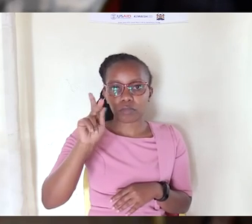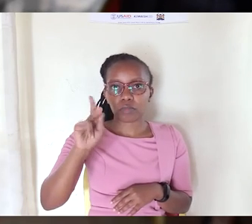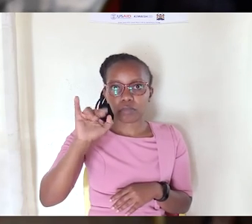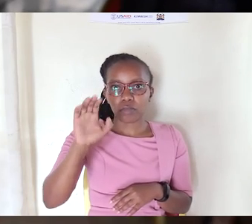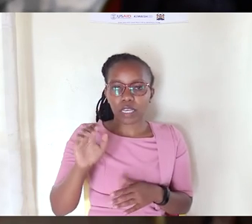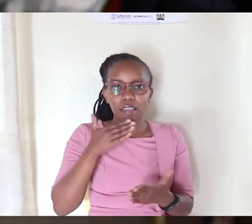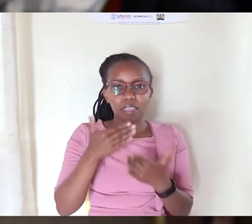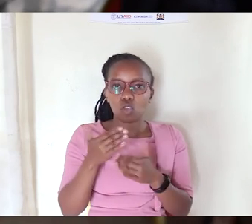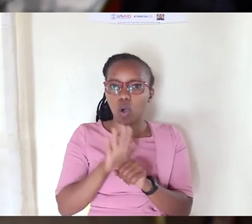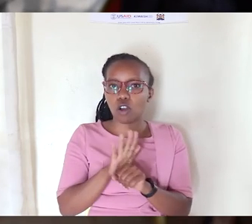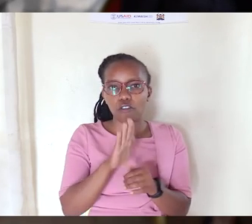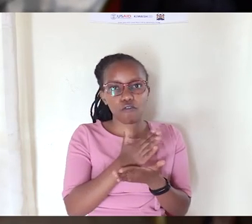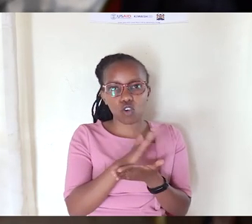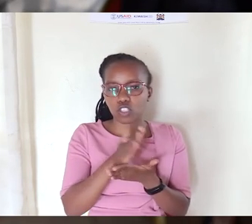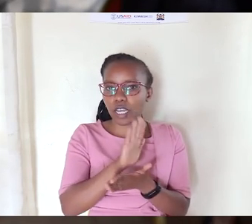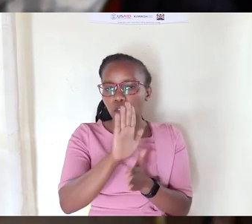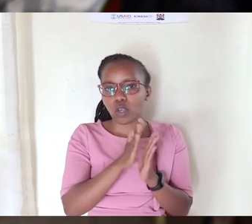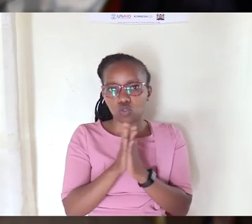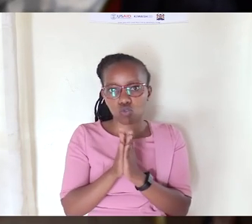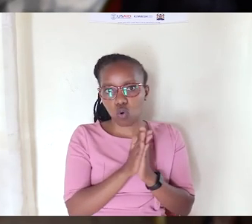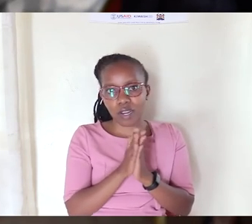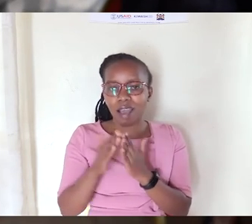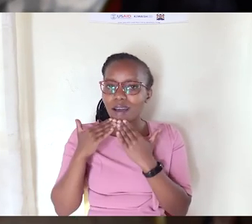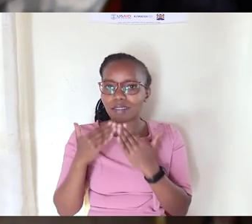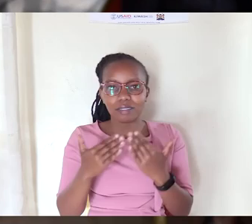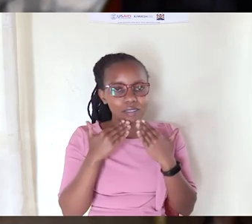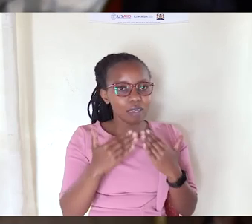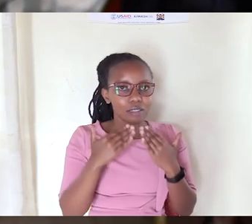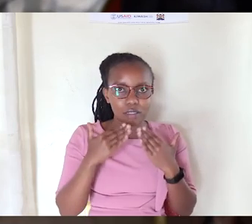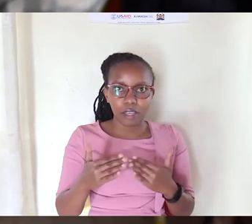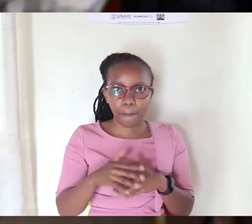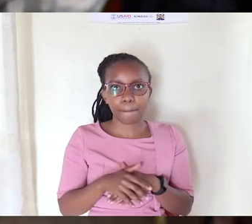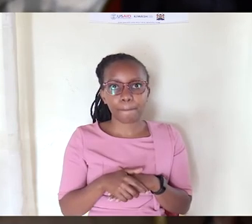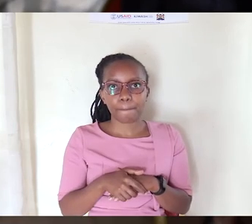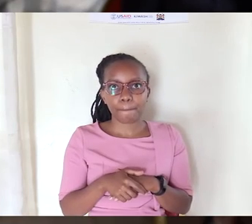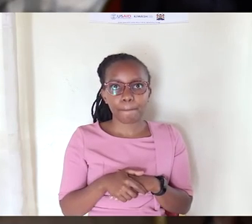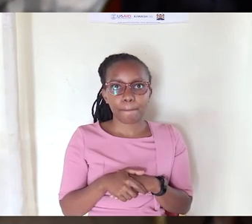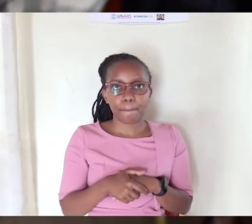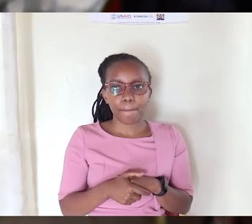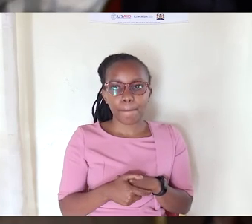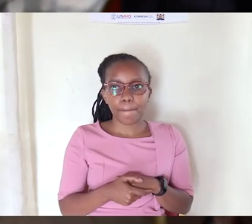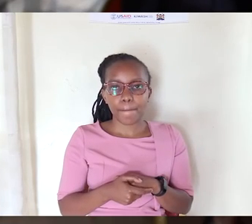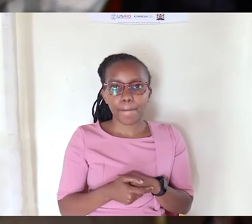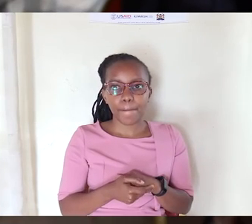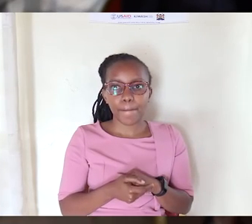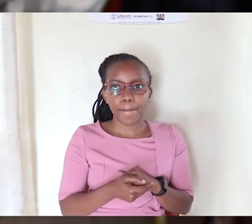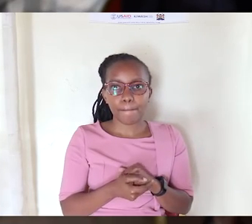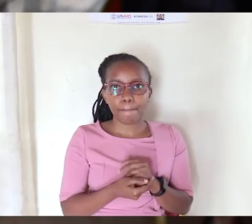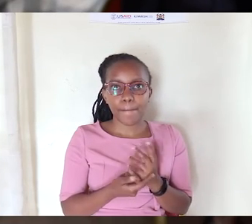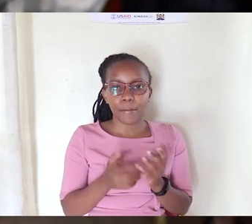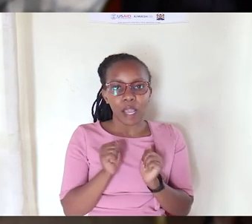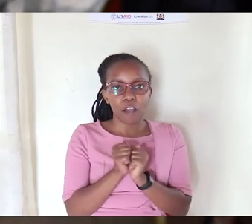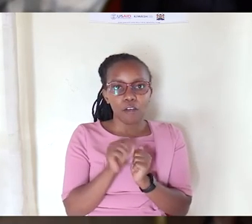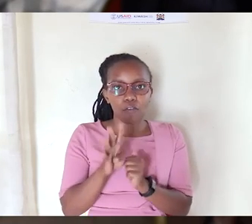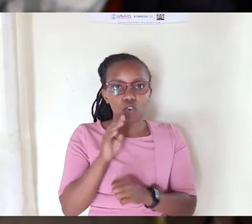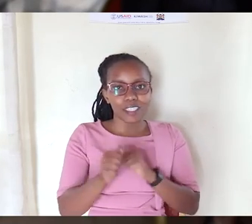your story very powerfully. Asante sana. And I mean, the pain of 14